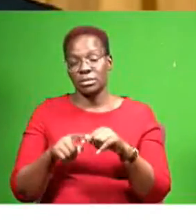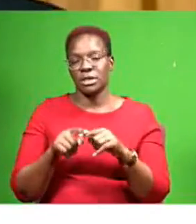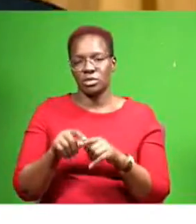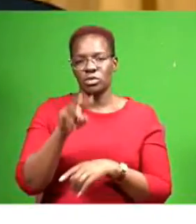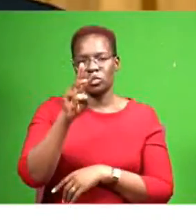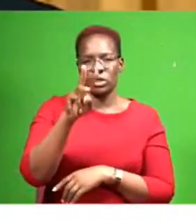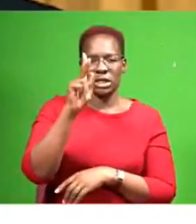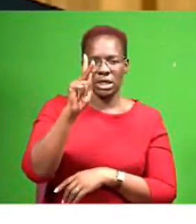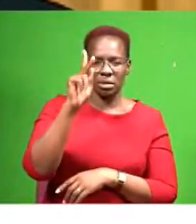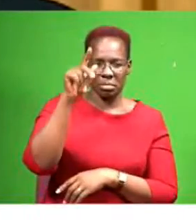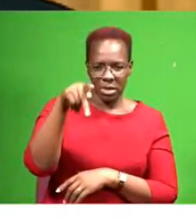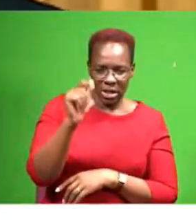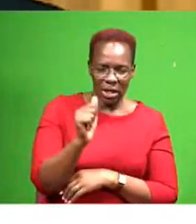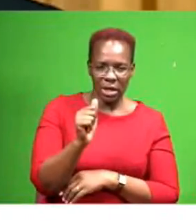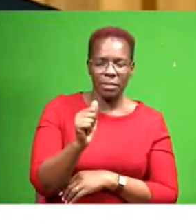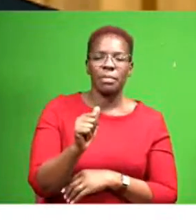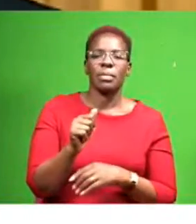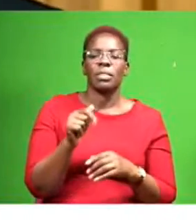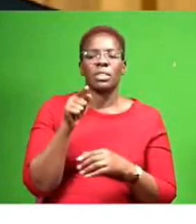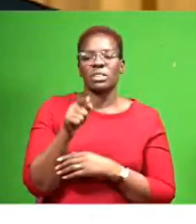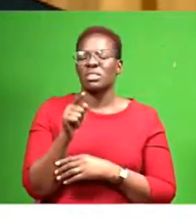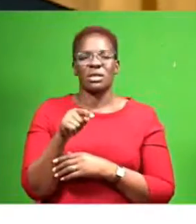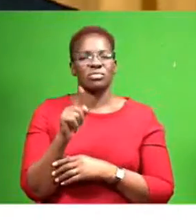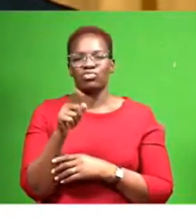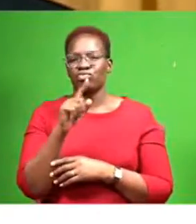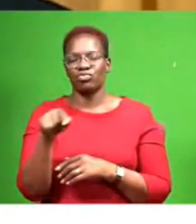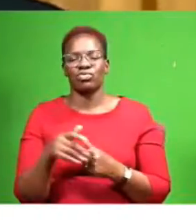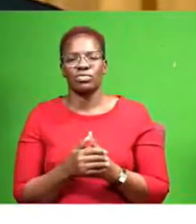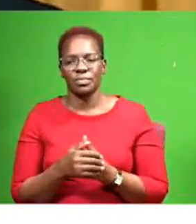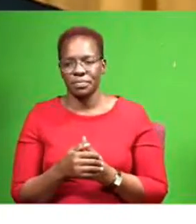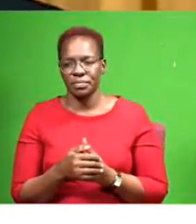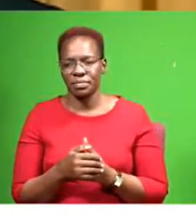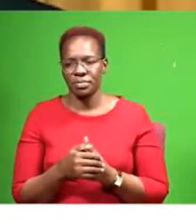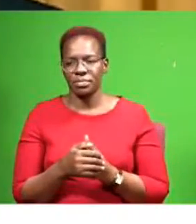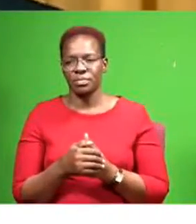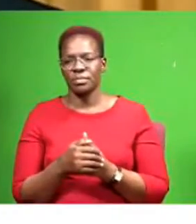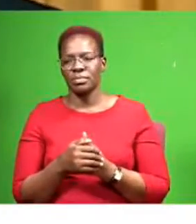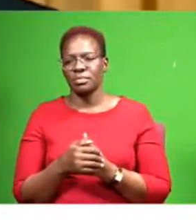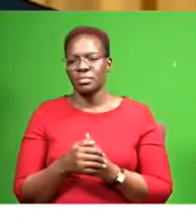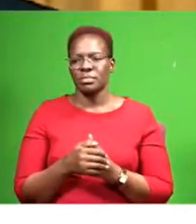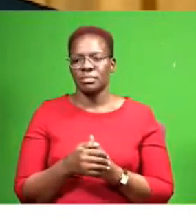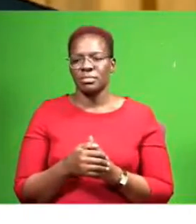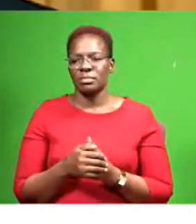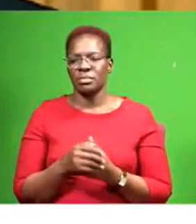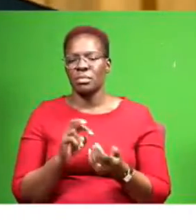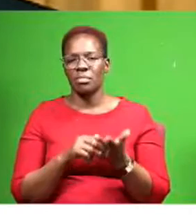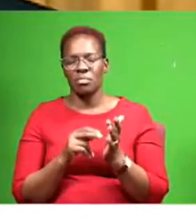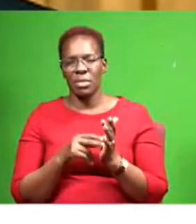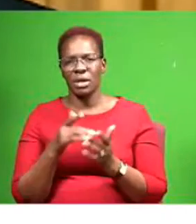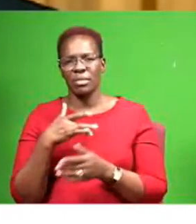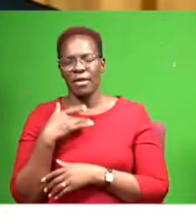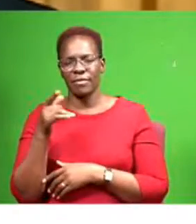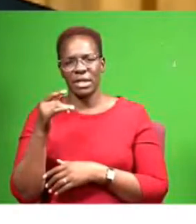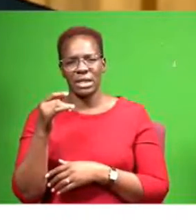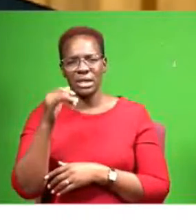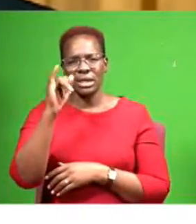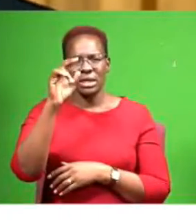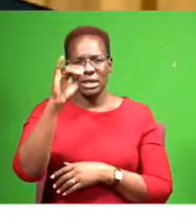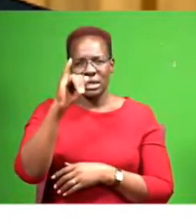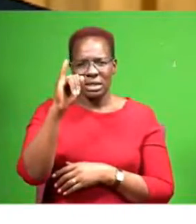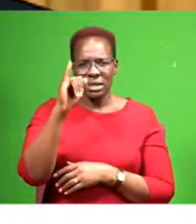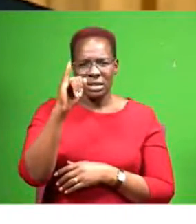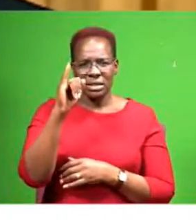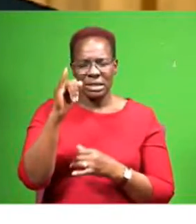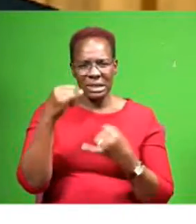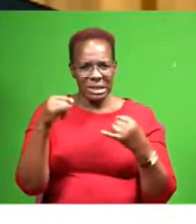Wikipedia was inconsequential. From the above definition, it is apparent that an initiative is a process through